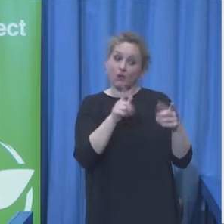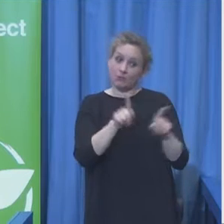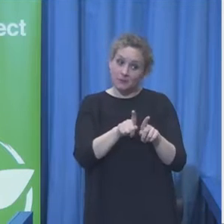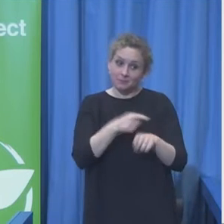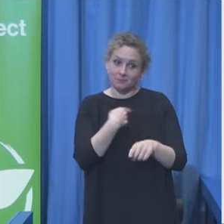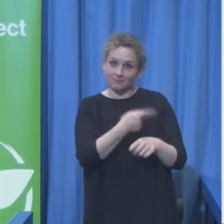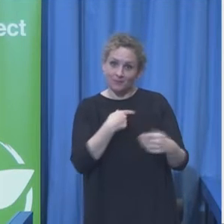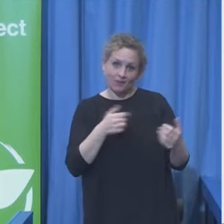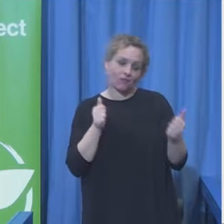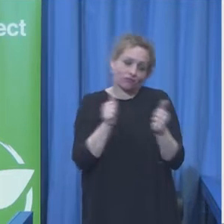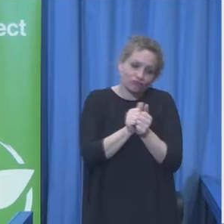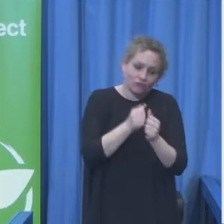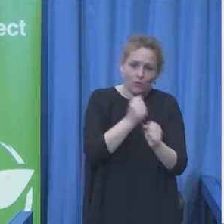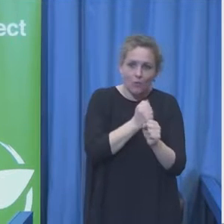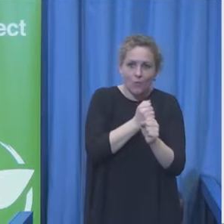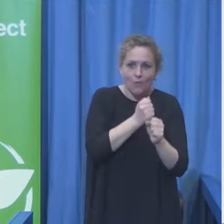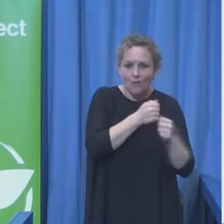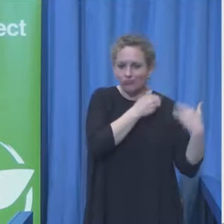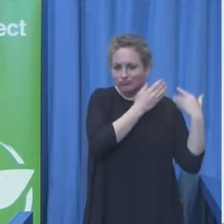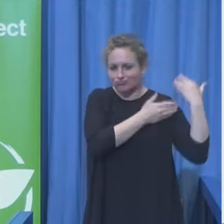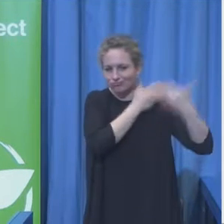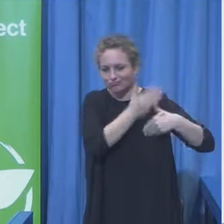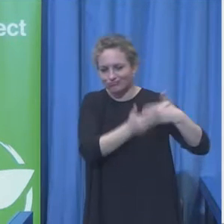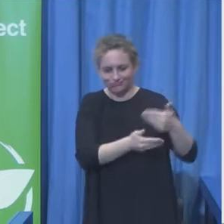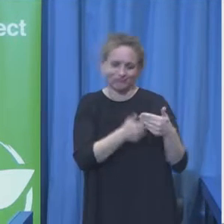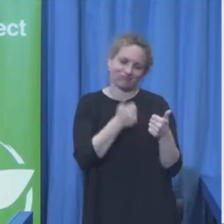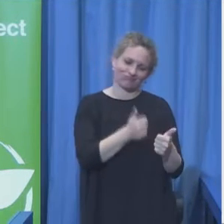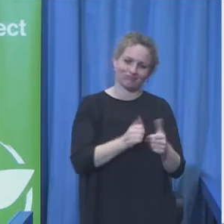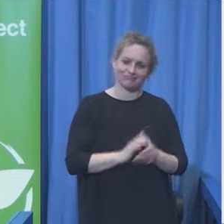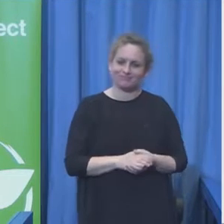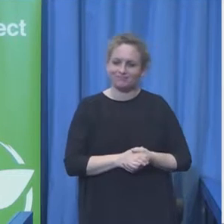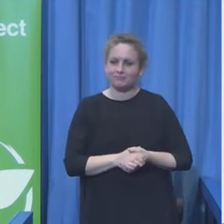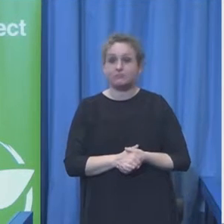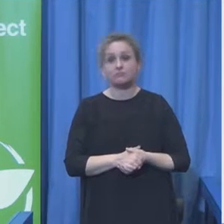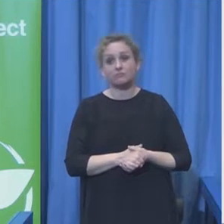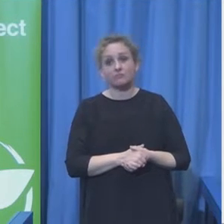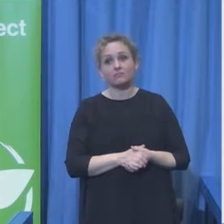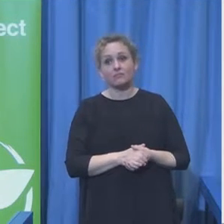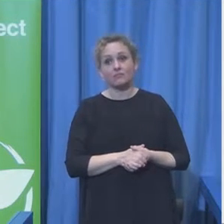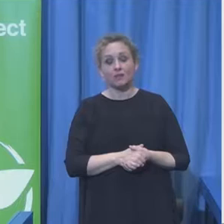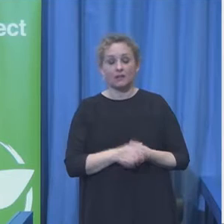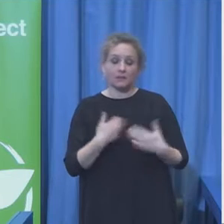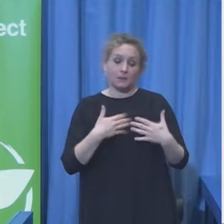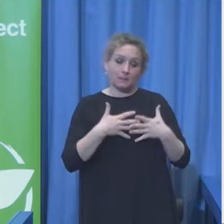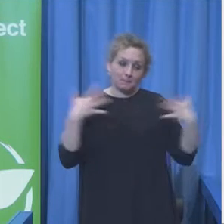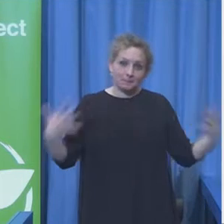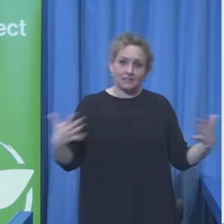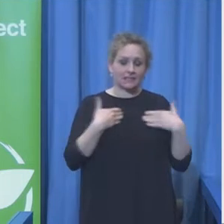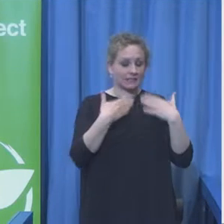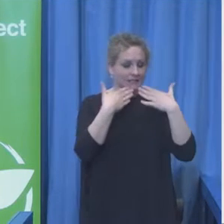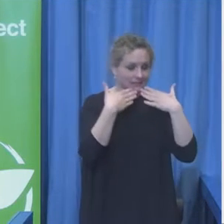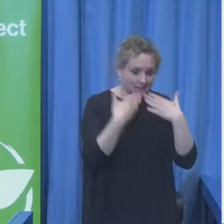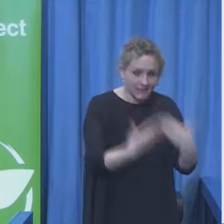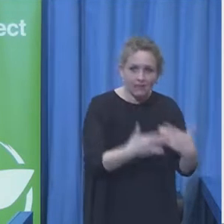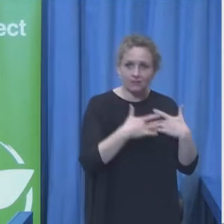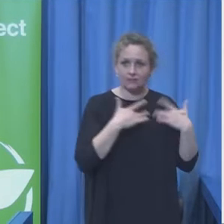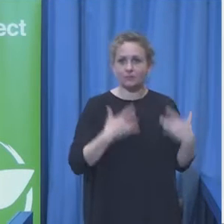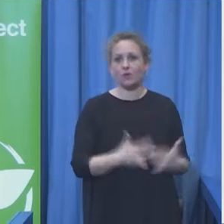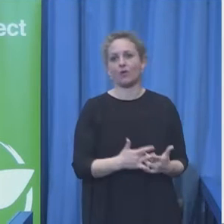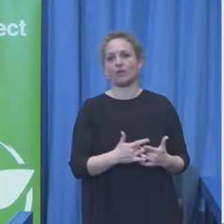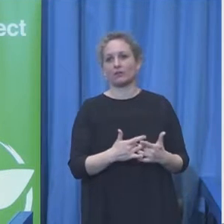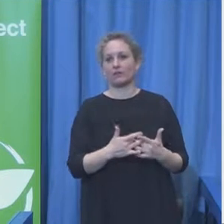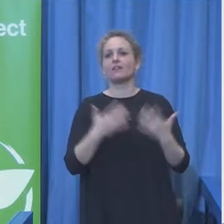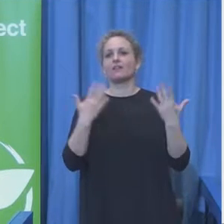appointed as chair of that. So, great congratulations for that. Moving on to our fourth speaker, Joseph